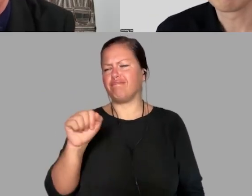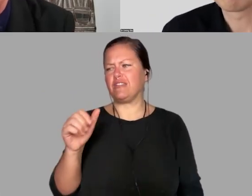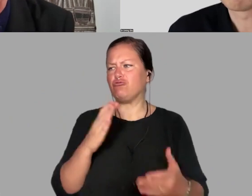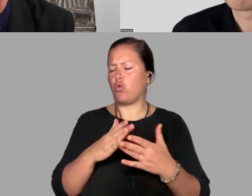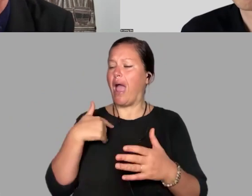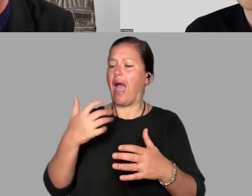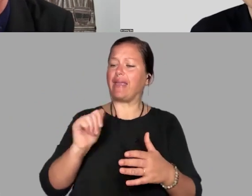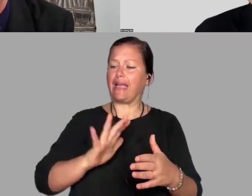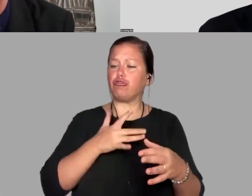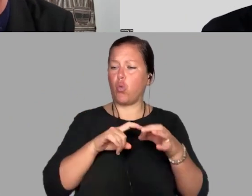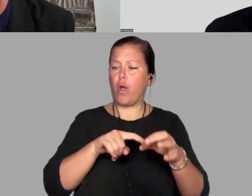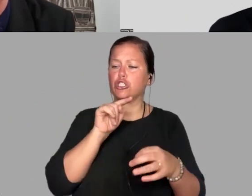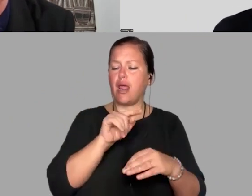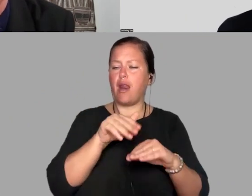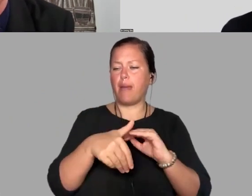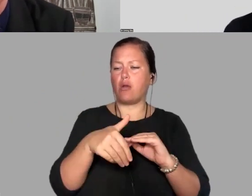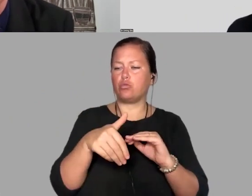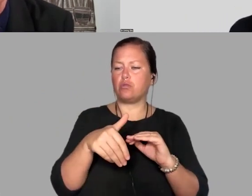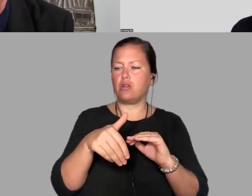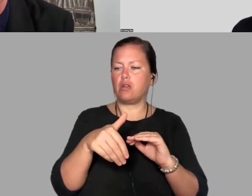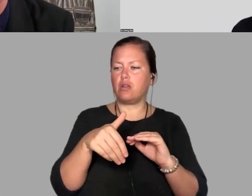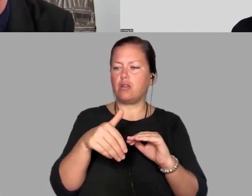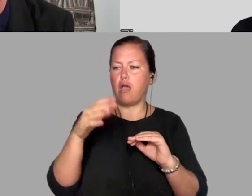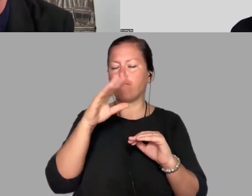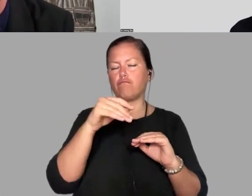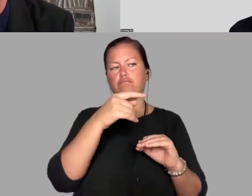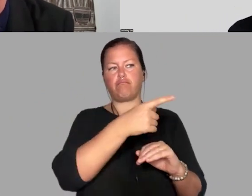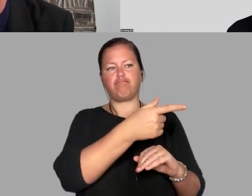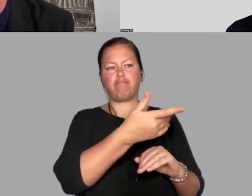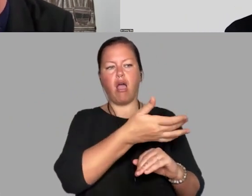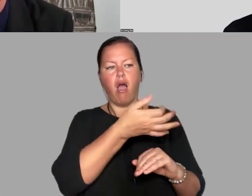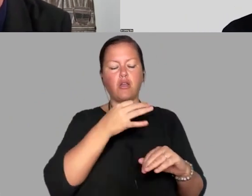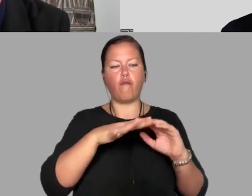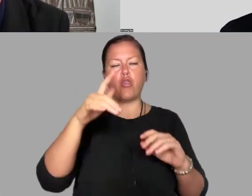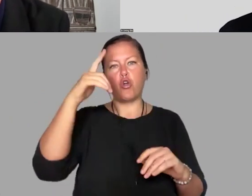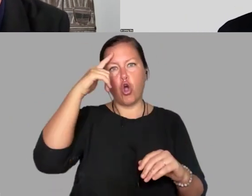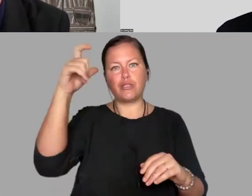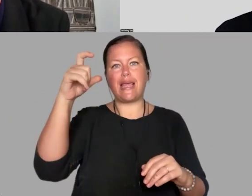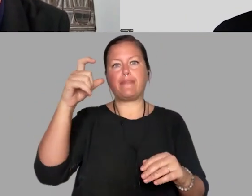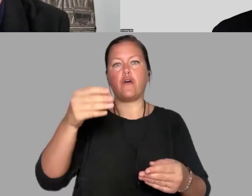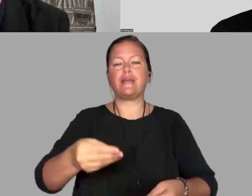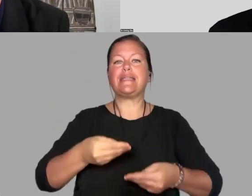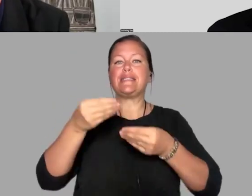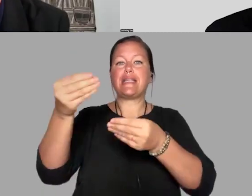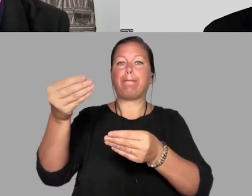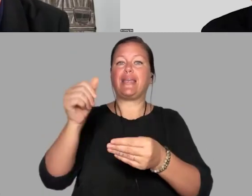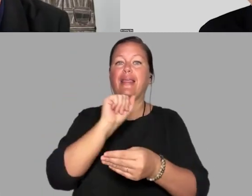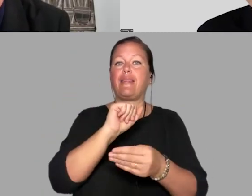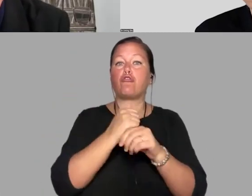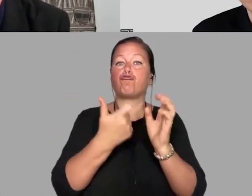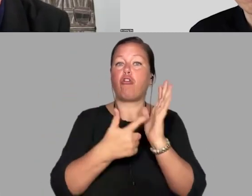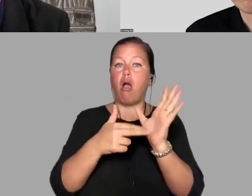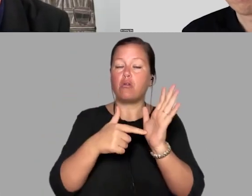here about from somebody asking from the concept of submitting their grant or an